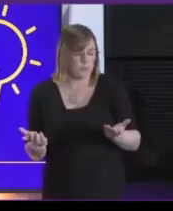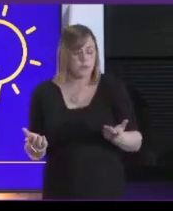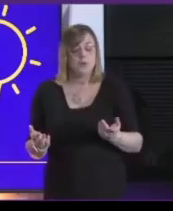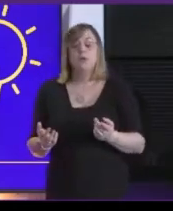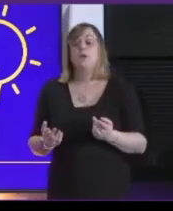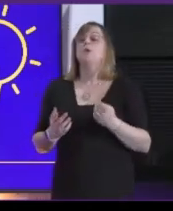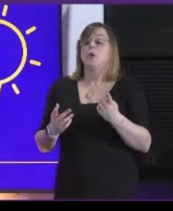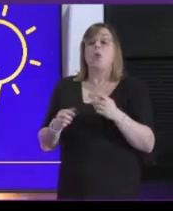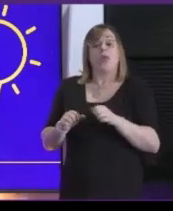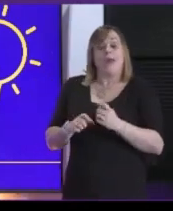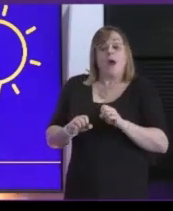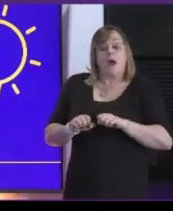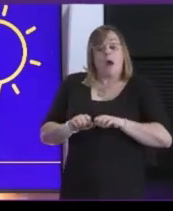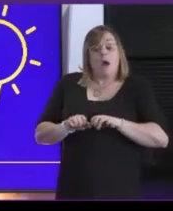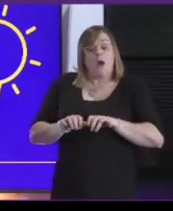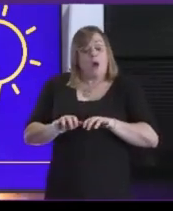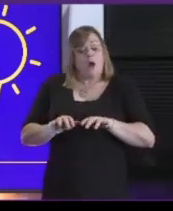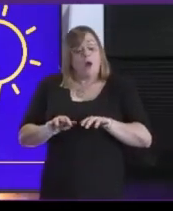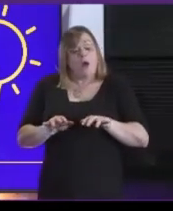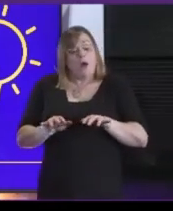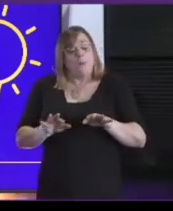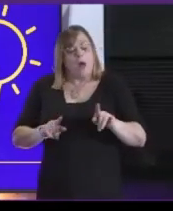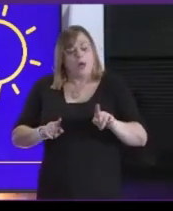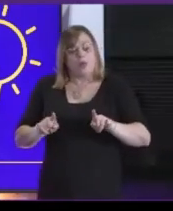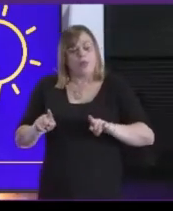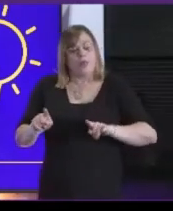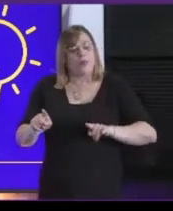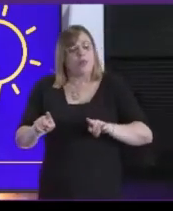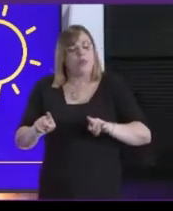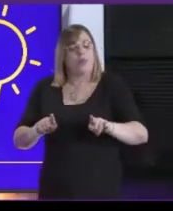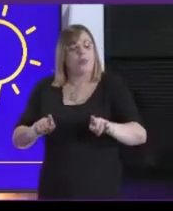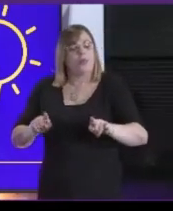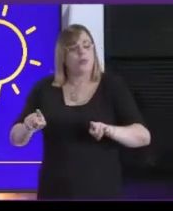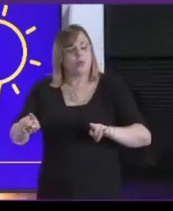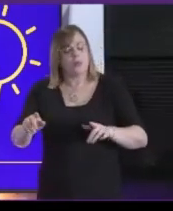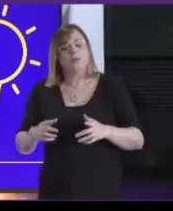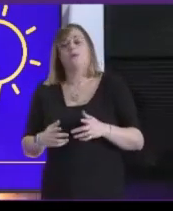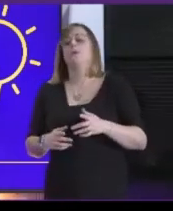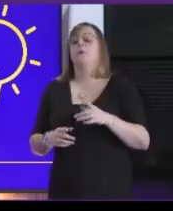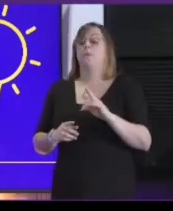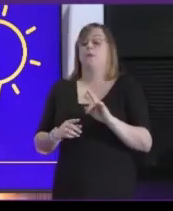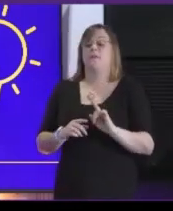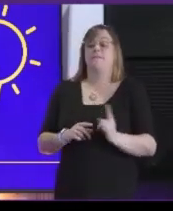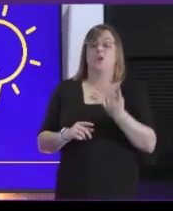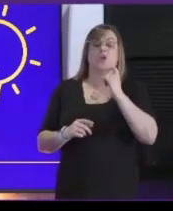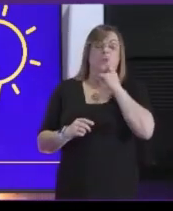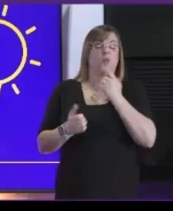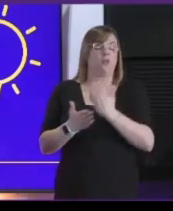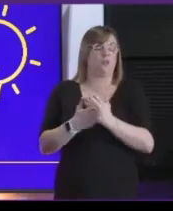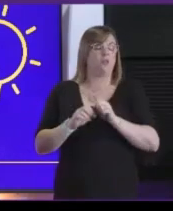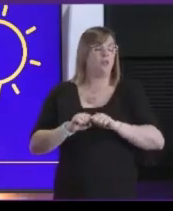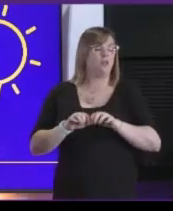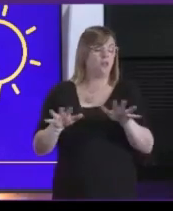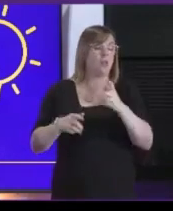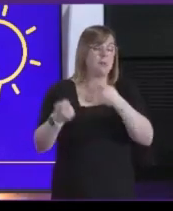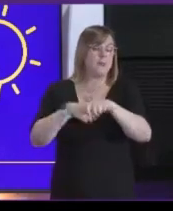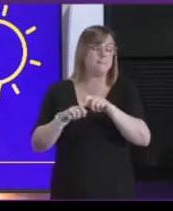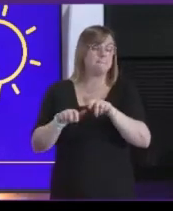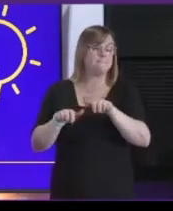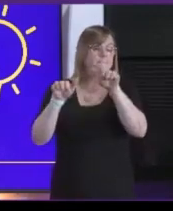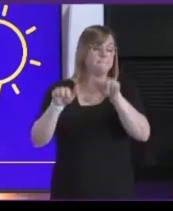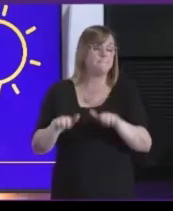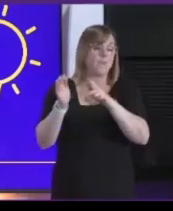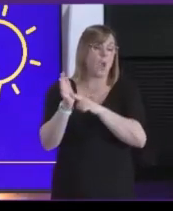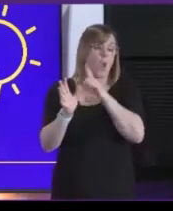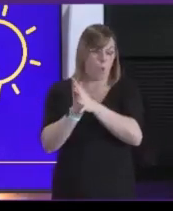coming at different stages throughout the years, but the first that will be likely to become law will